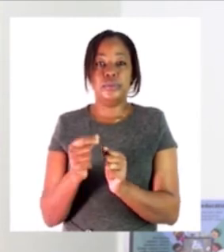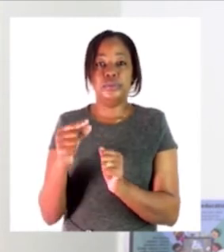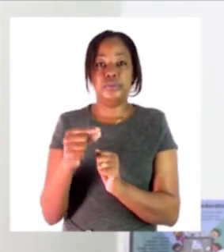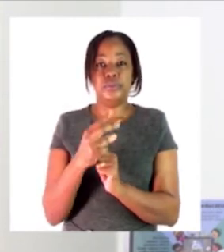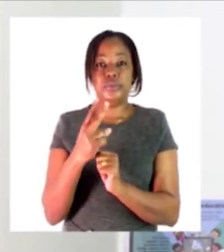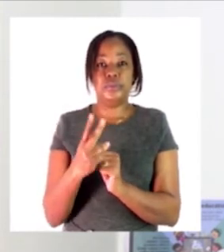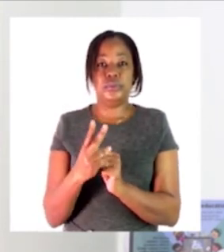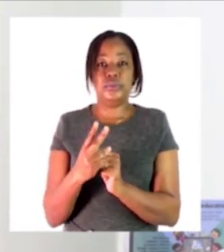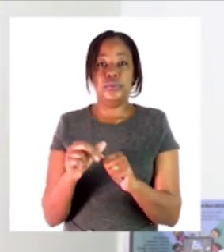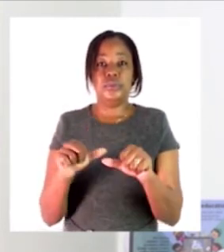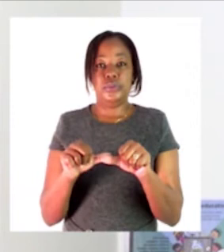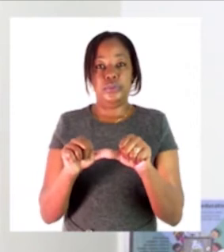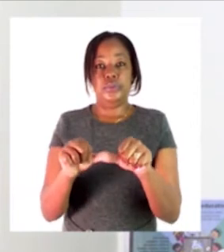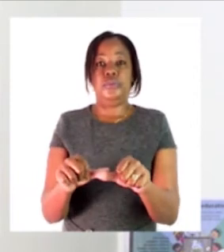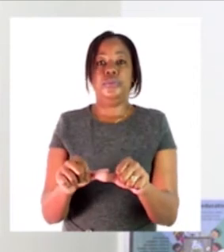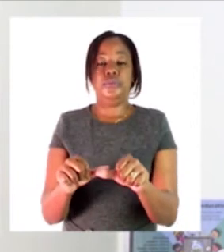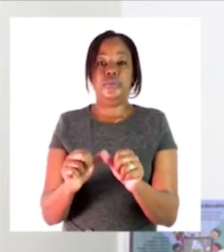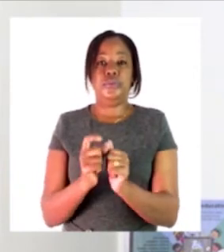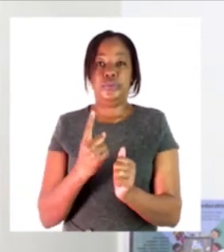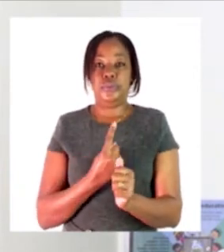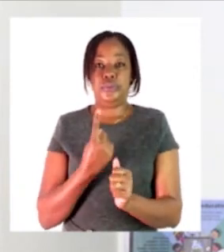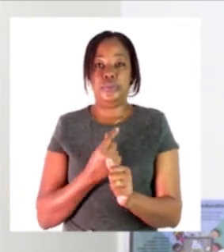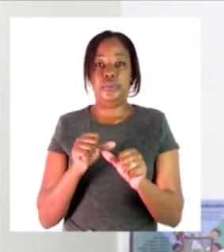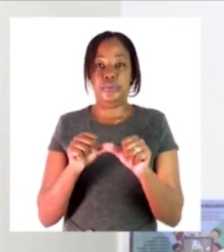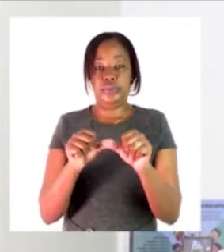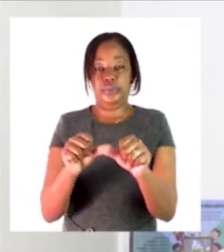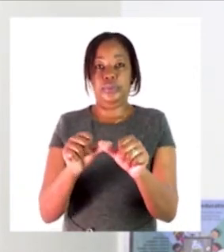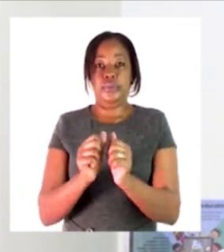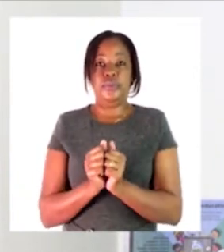you can do that exercise for me. Enjoy the drawing.